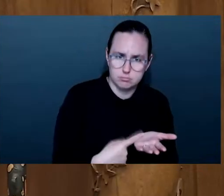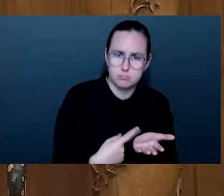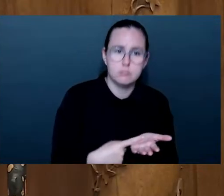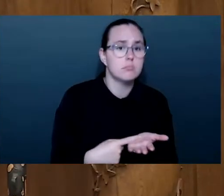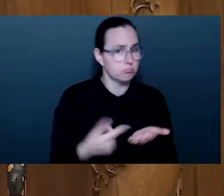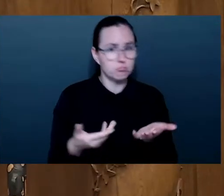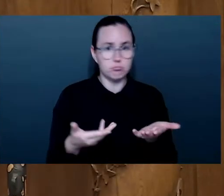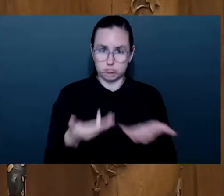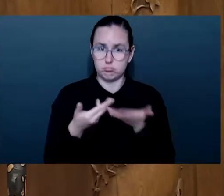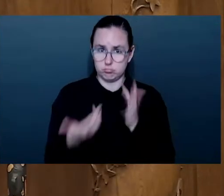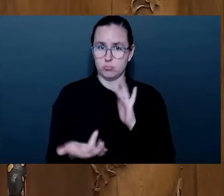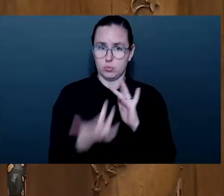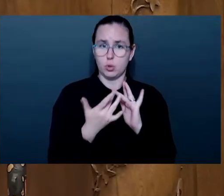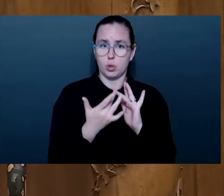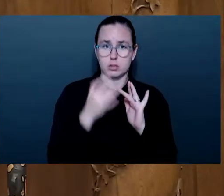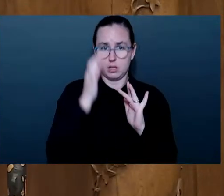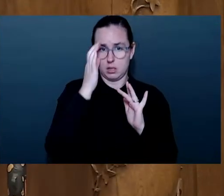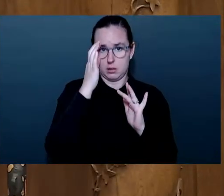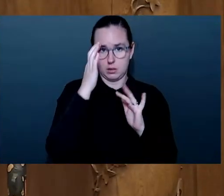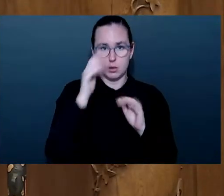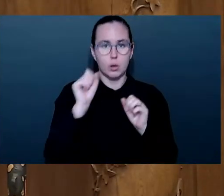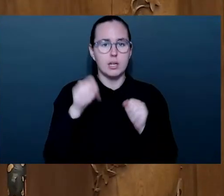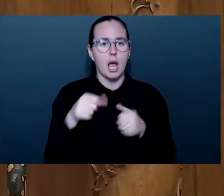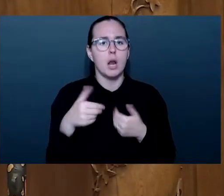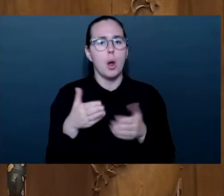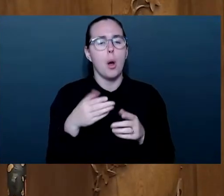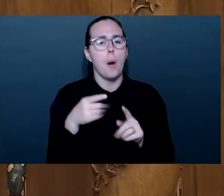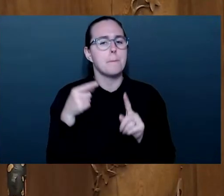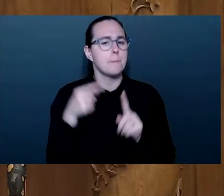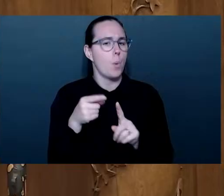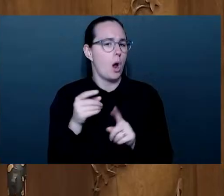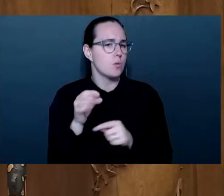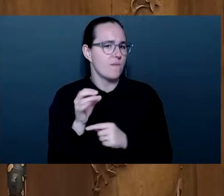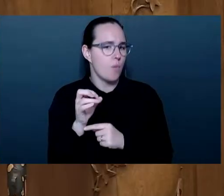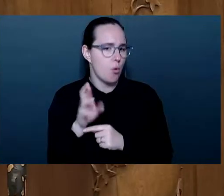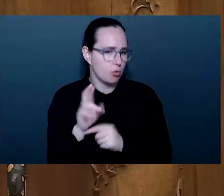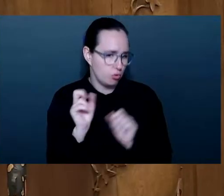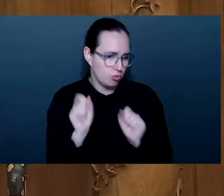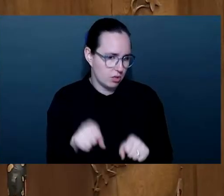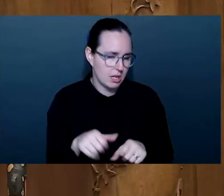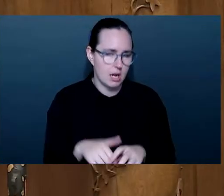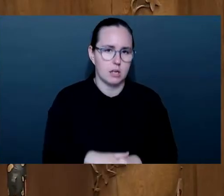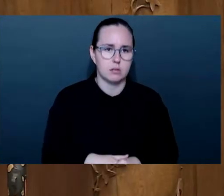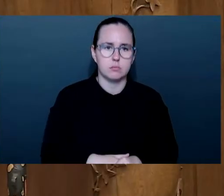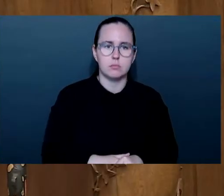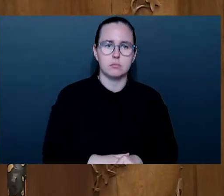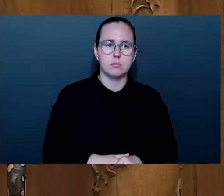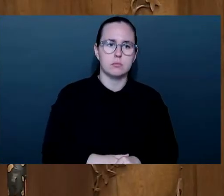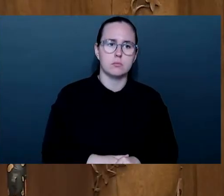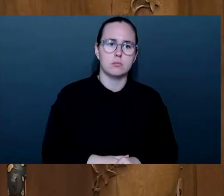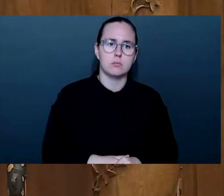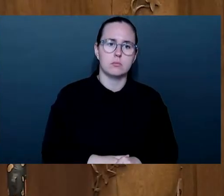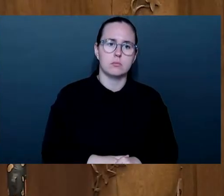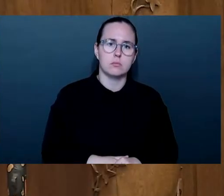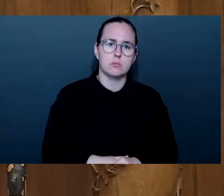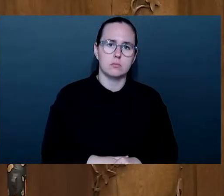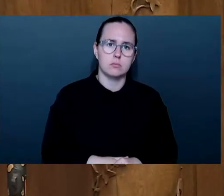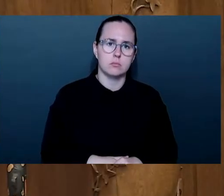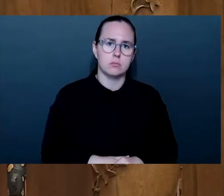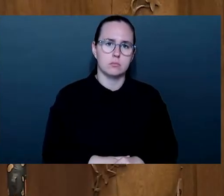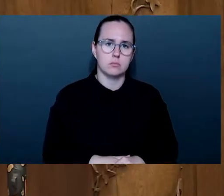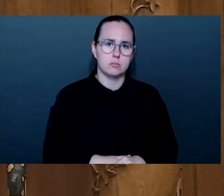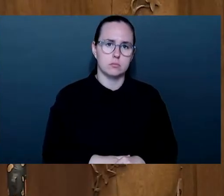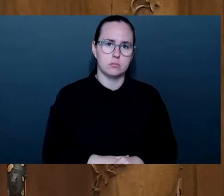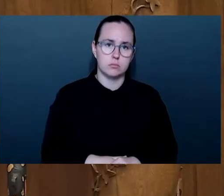order. Finally, members are reminded that the authority of the chair is limited to interpreting matters